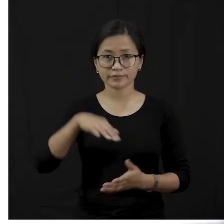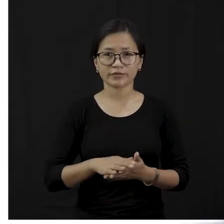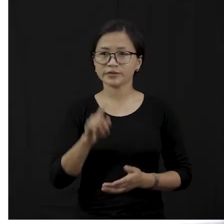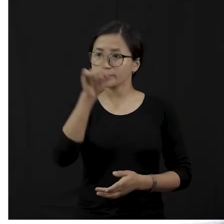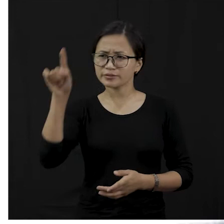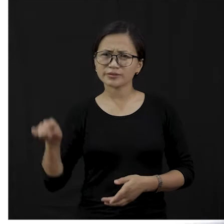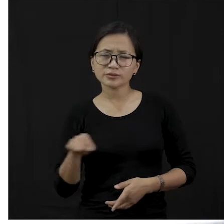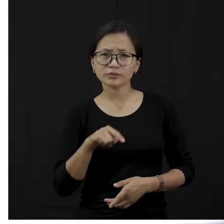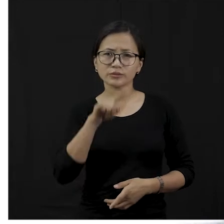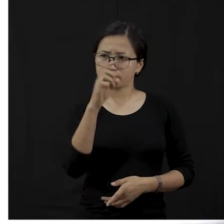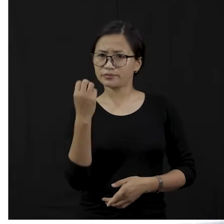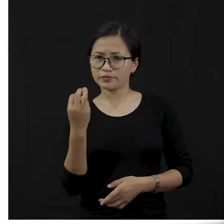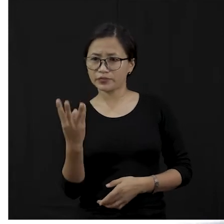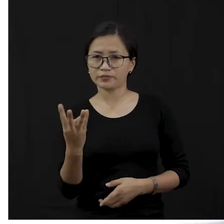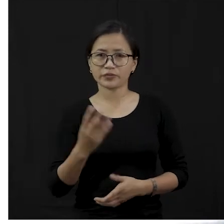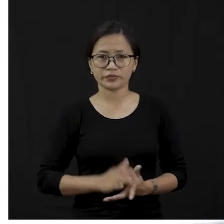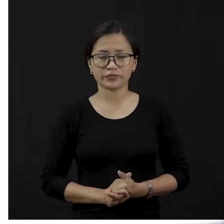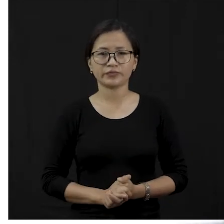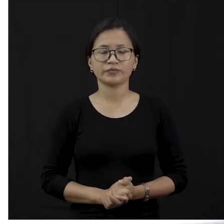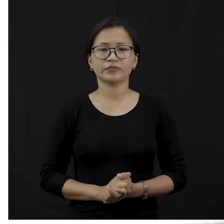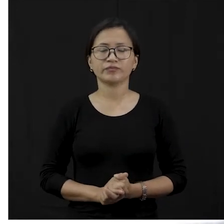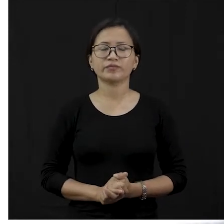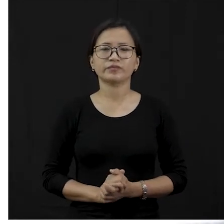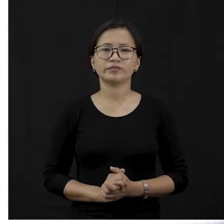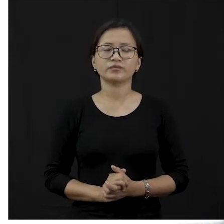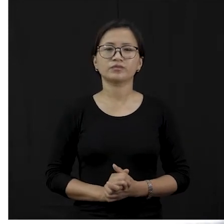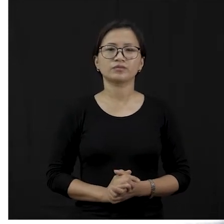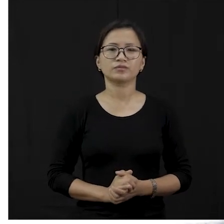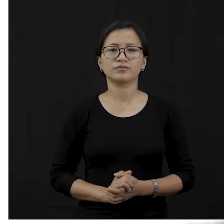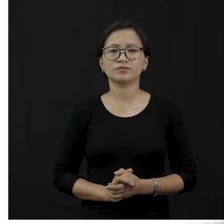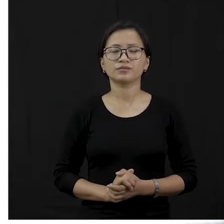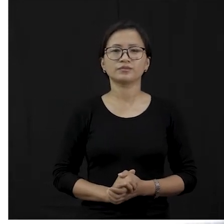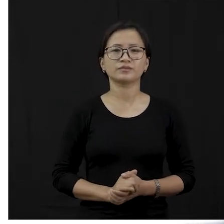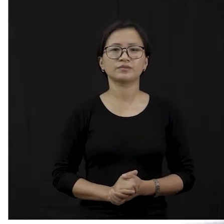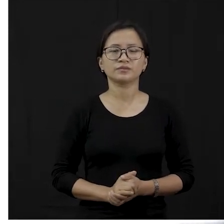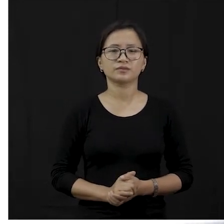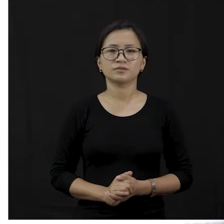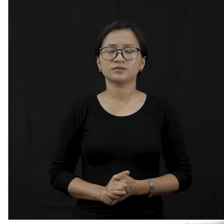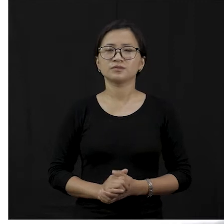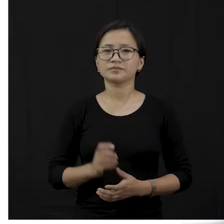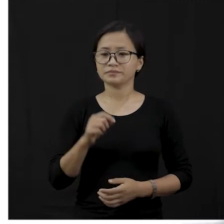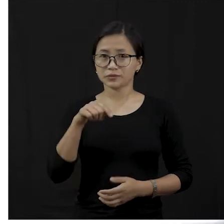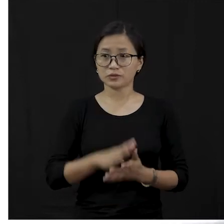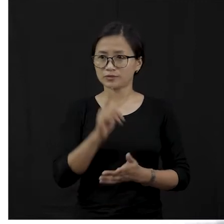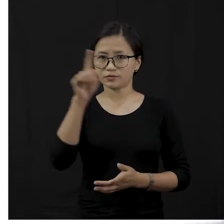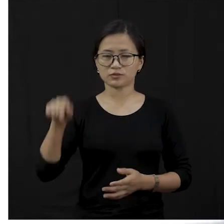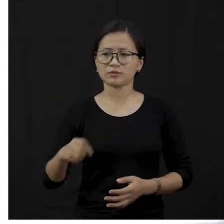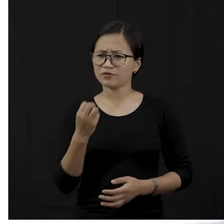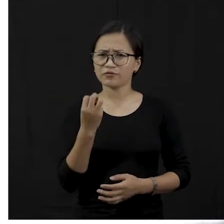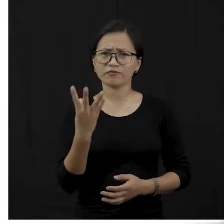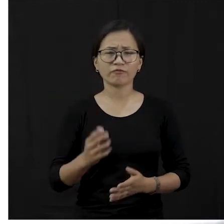number square. Can you see this? Yes, this is a number square. This is a square. It is full